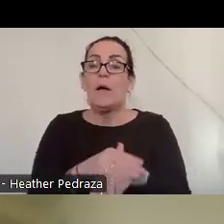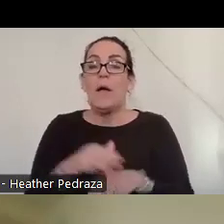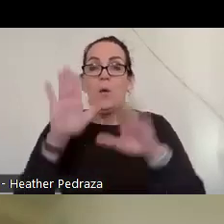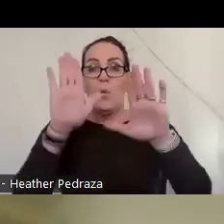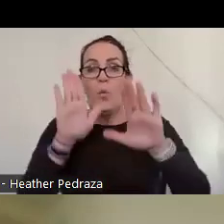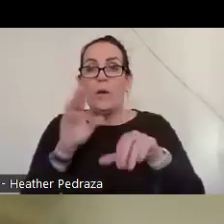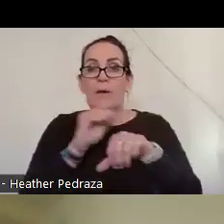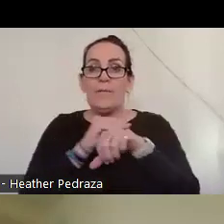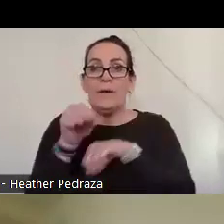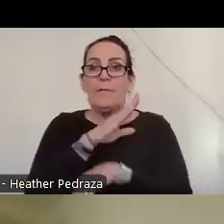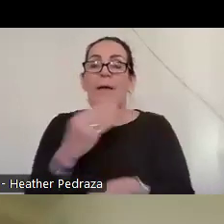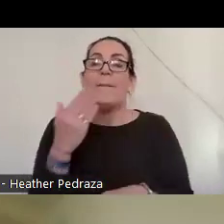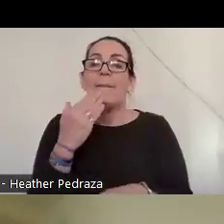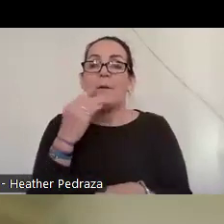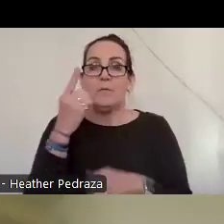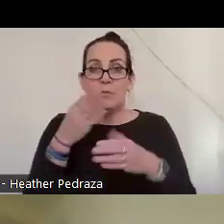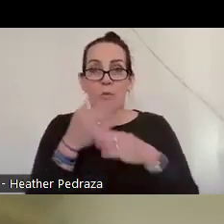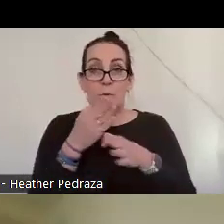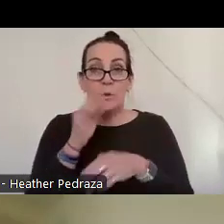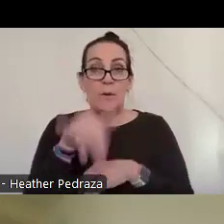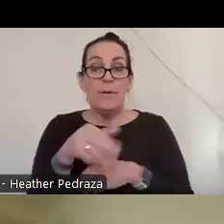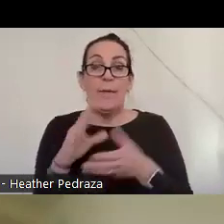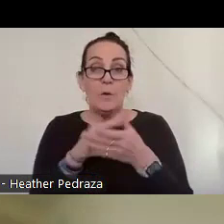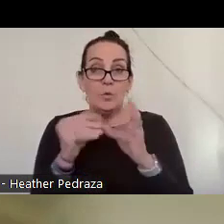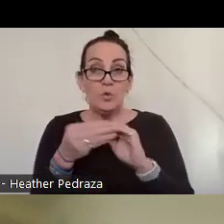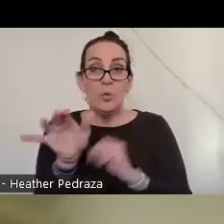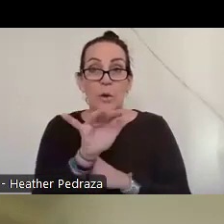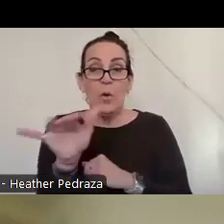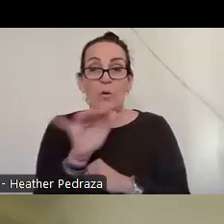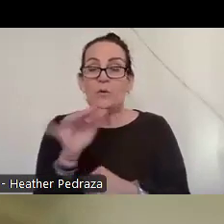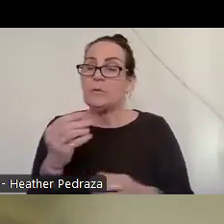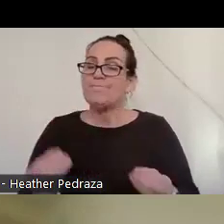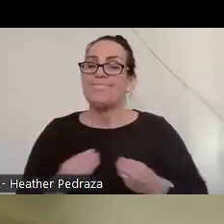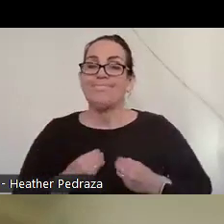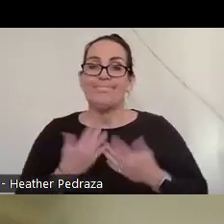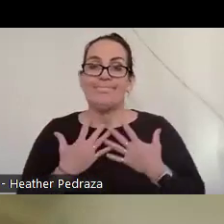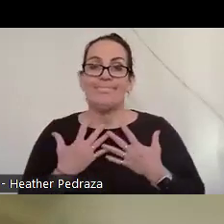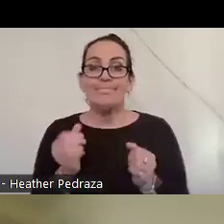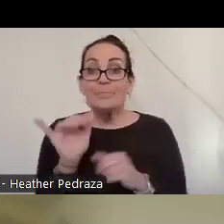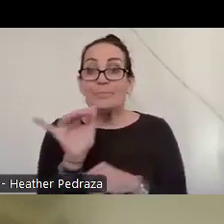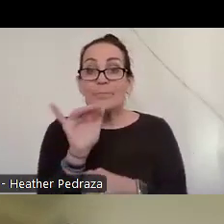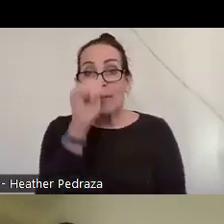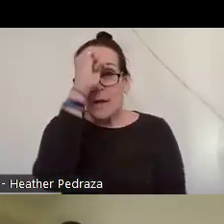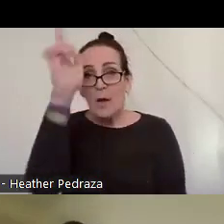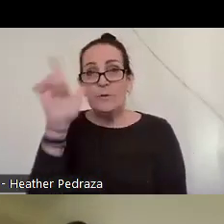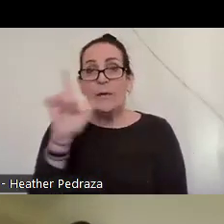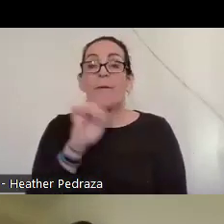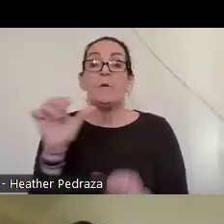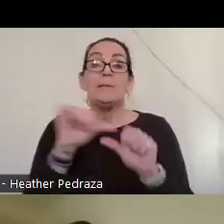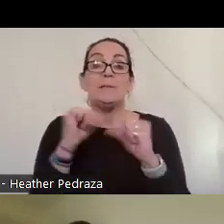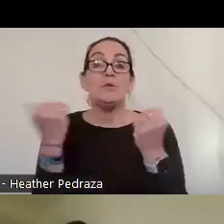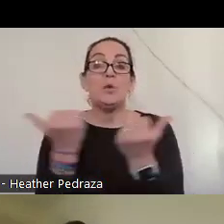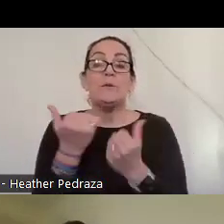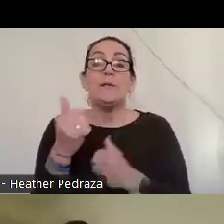for sharing that story too. Great, it's very inspiring. So the Alzheimer's Association does have